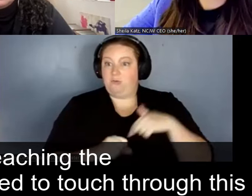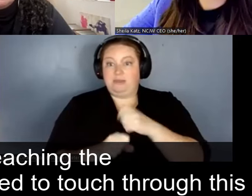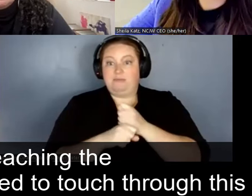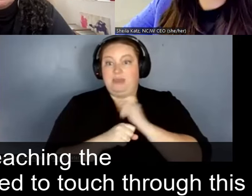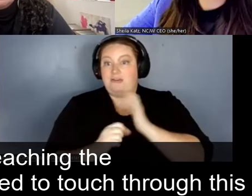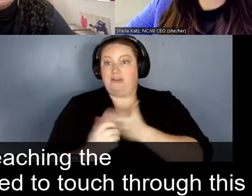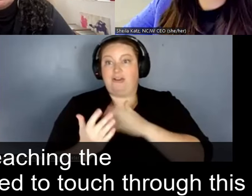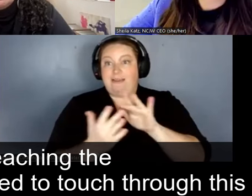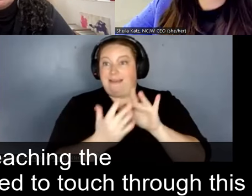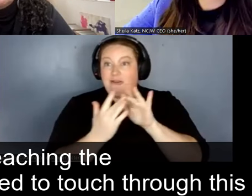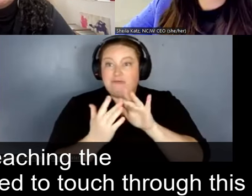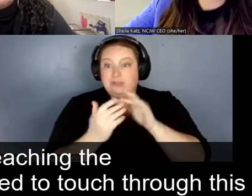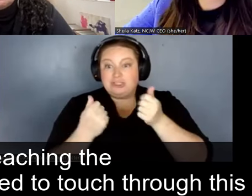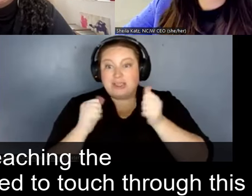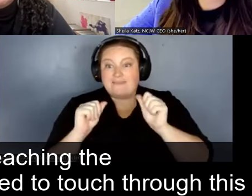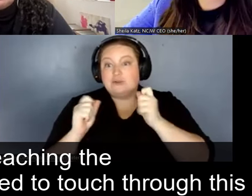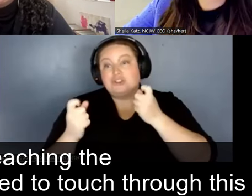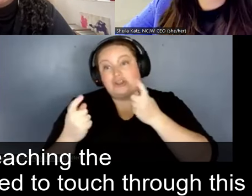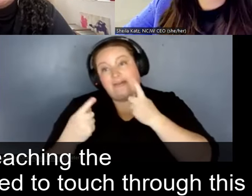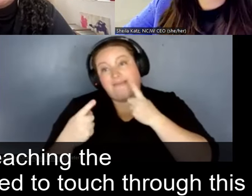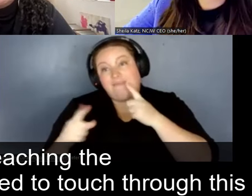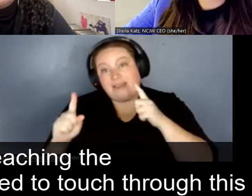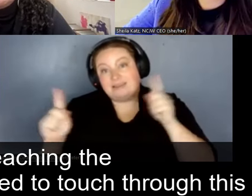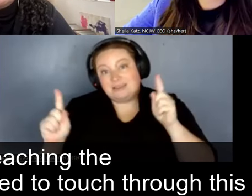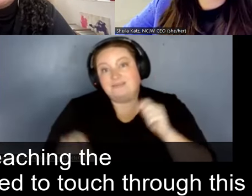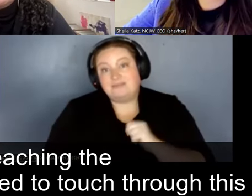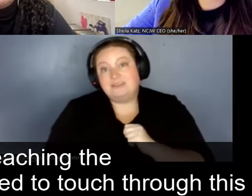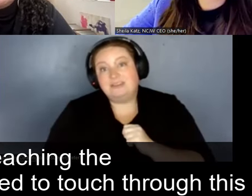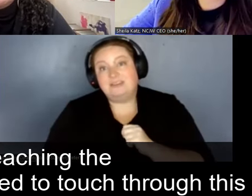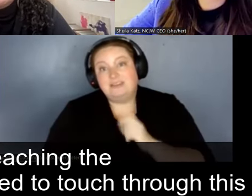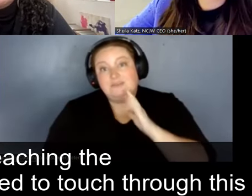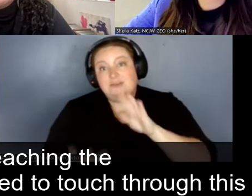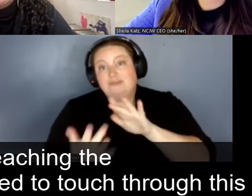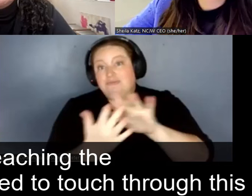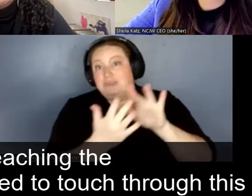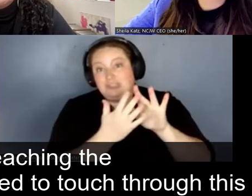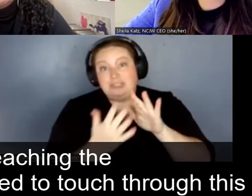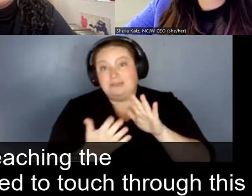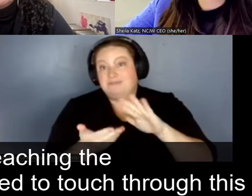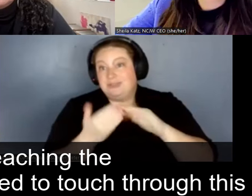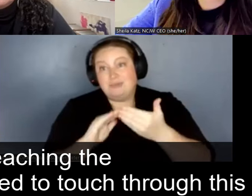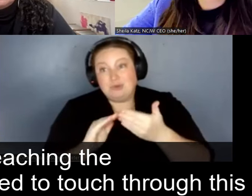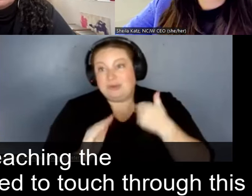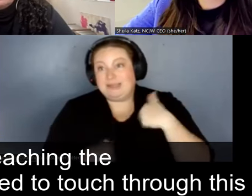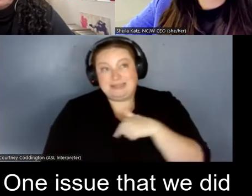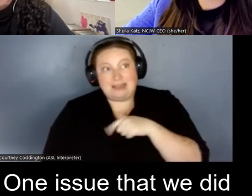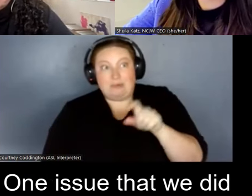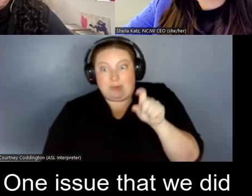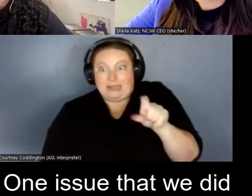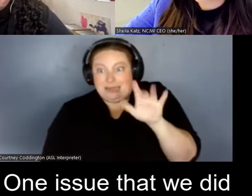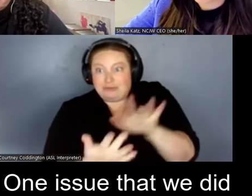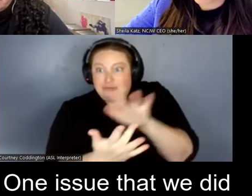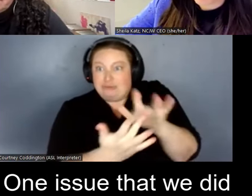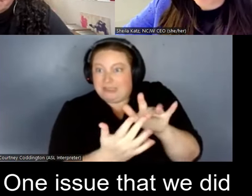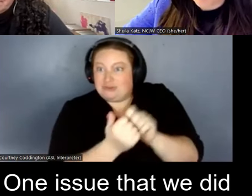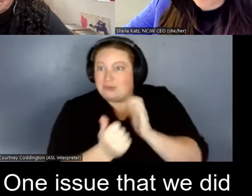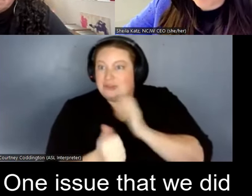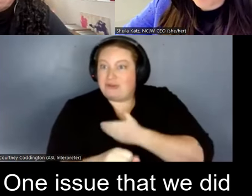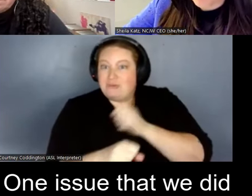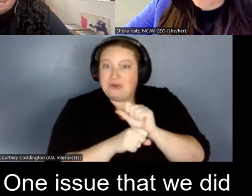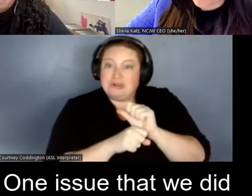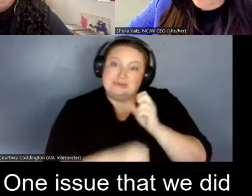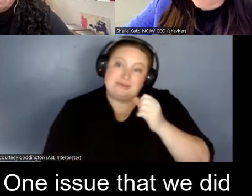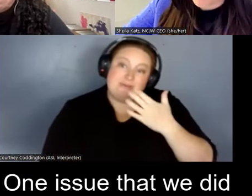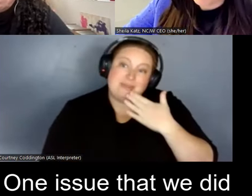are effective in reaching the communities that that we need to touch through this work. So thank you for